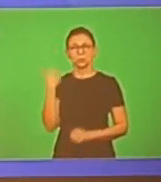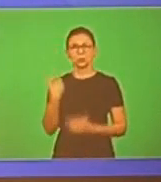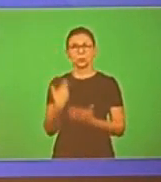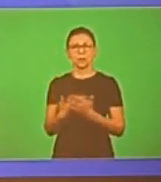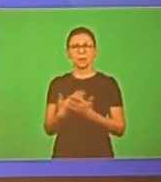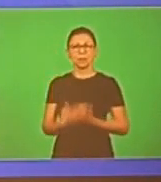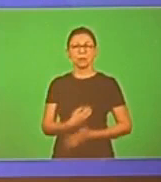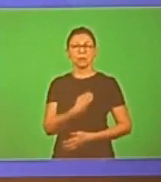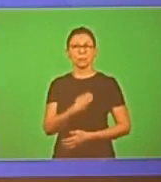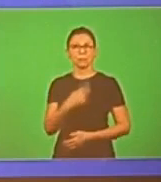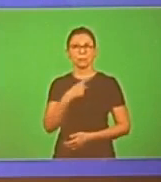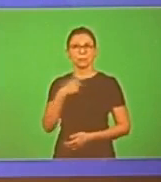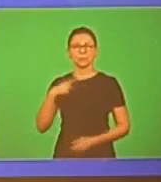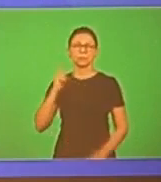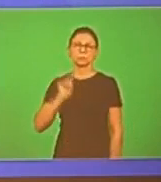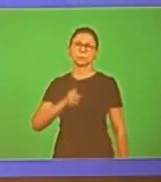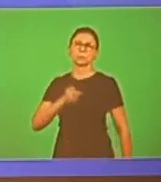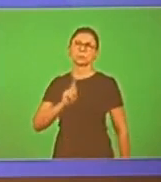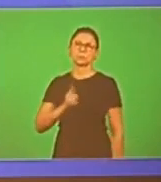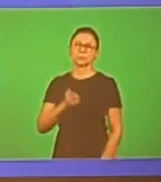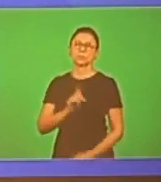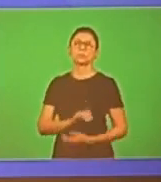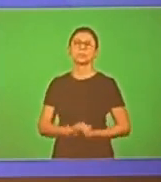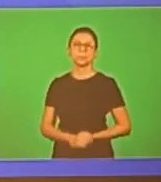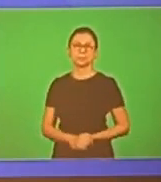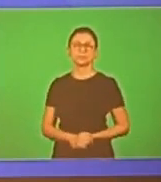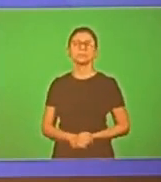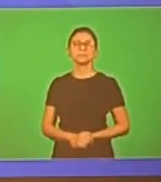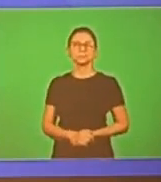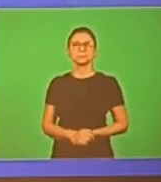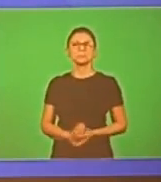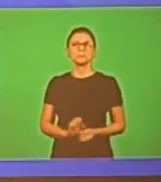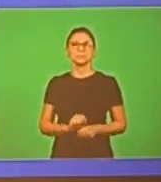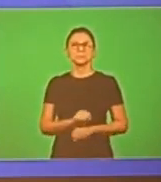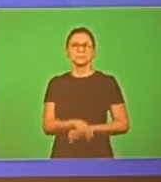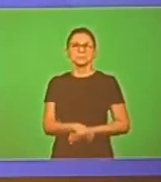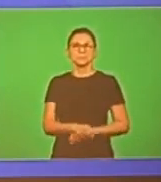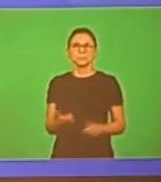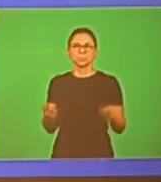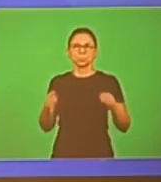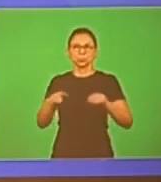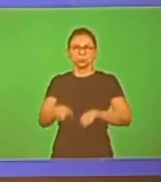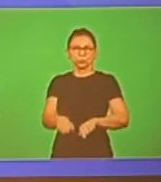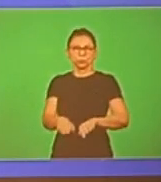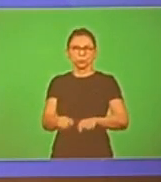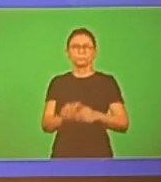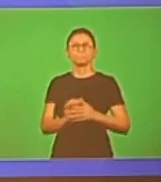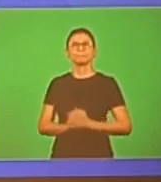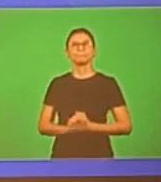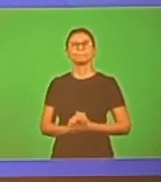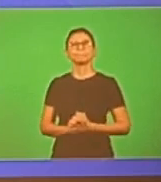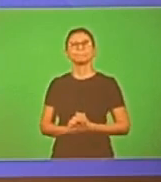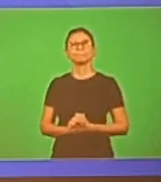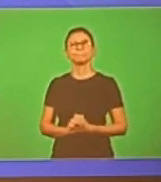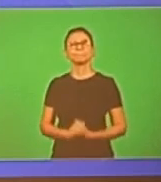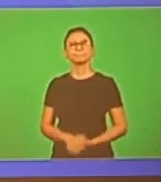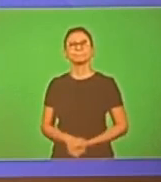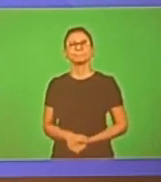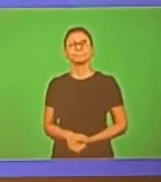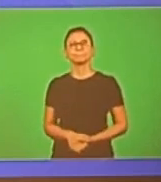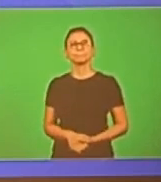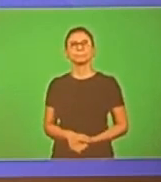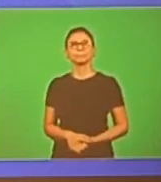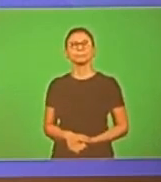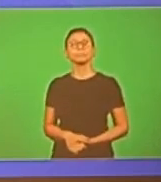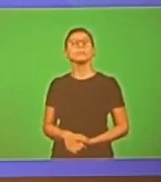We had a class transmitted by Pastor Gildo Chigueiras for this special seminar in live.